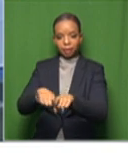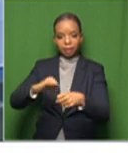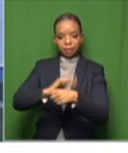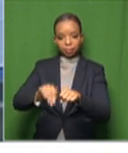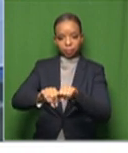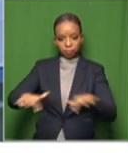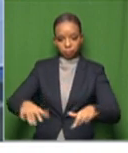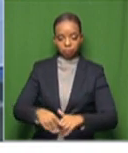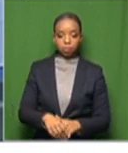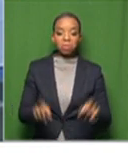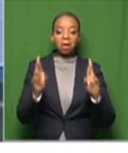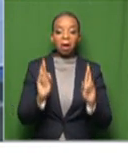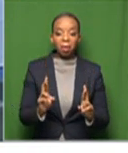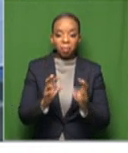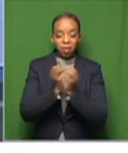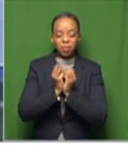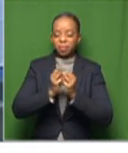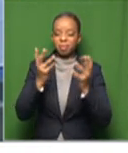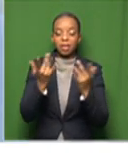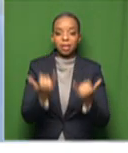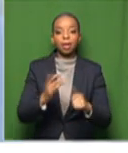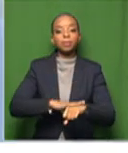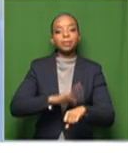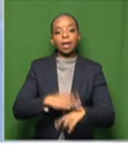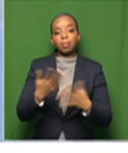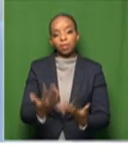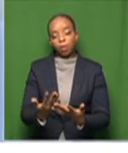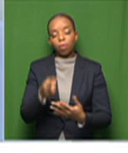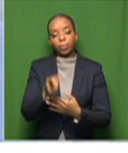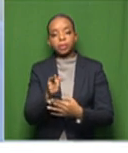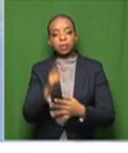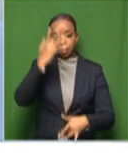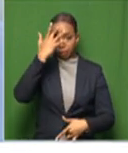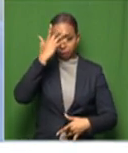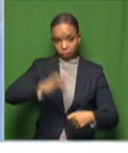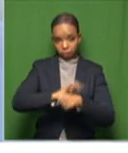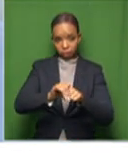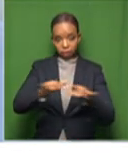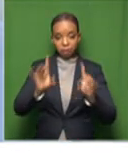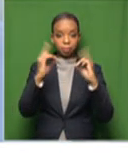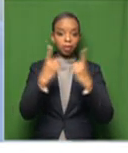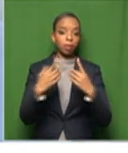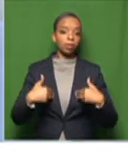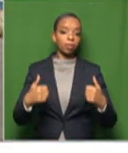for many in the midst of the pandemic. The Department of Health is expected to operate the facility